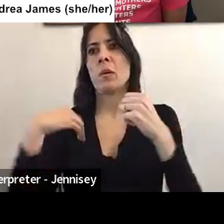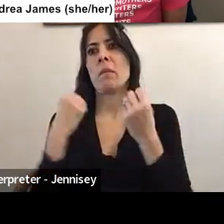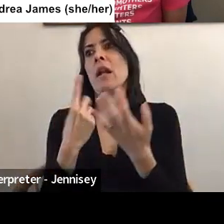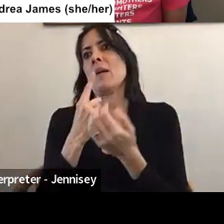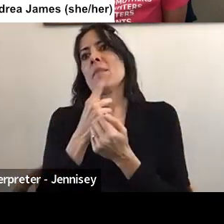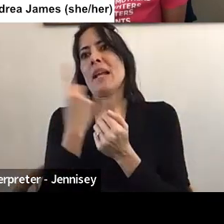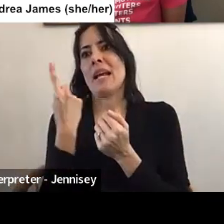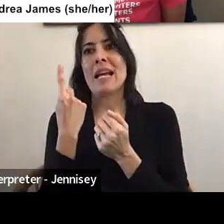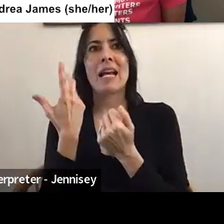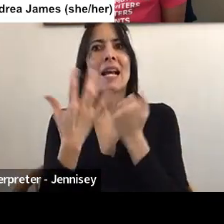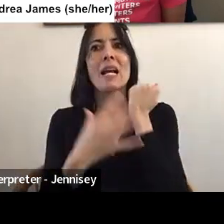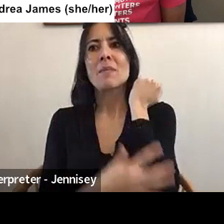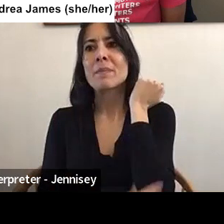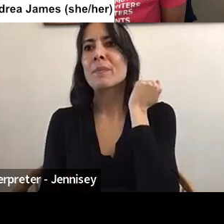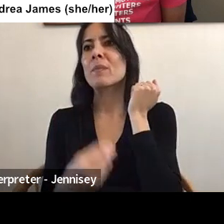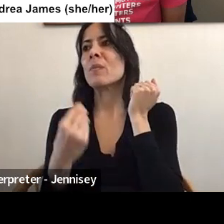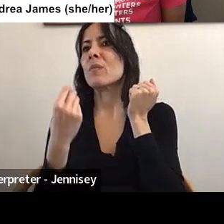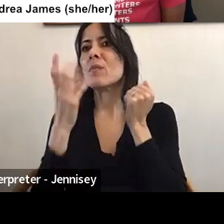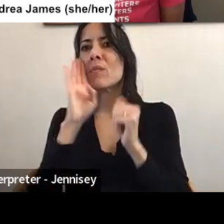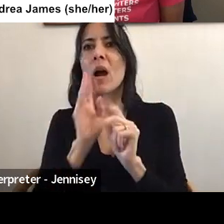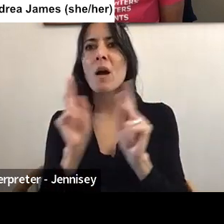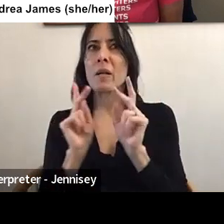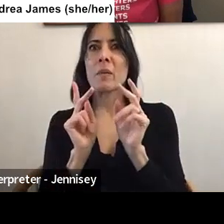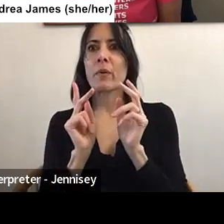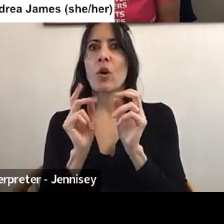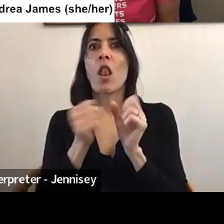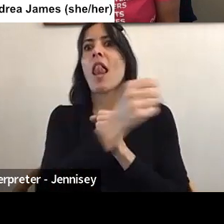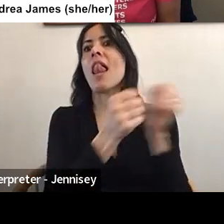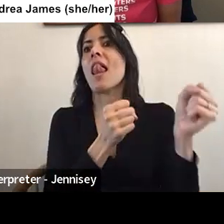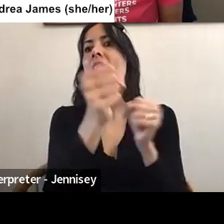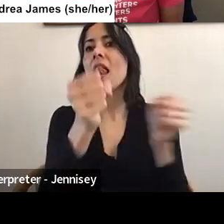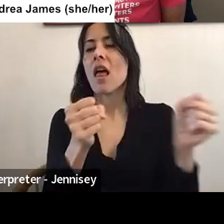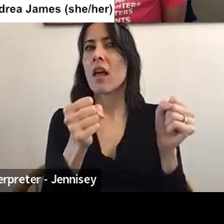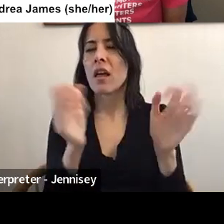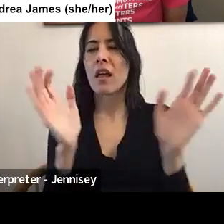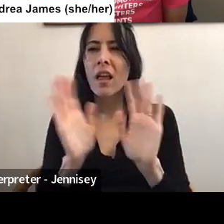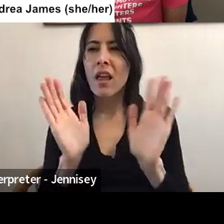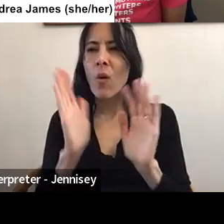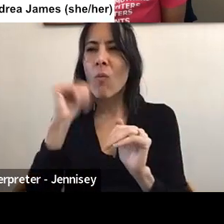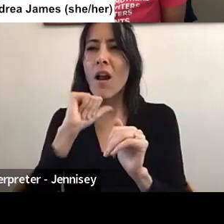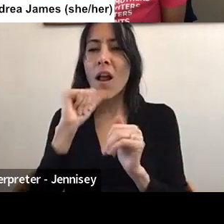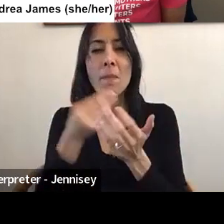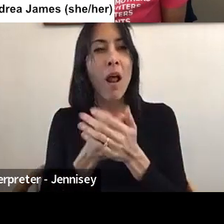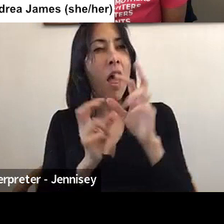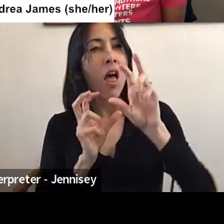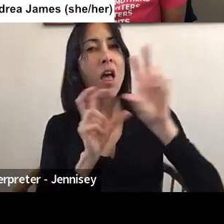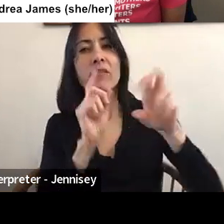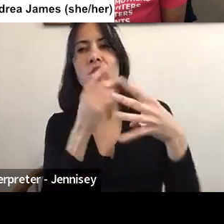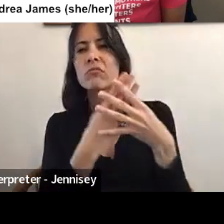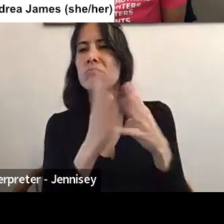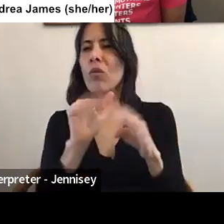built a school and invested that money in our children's education. Imagine if we had built housing and